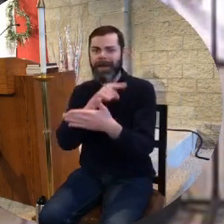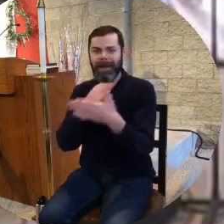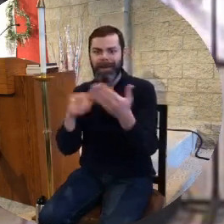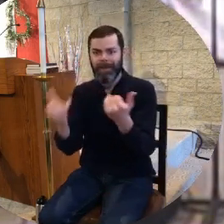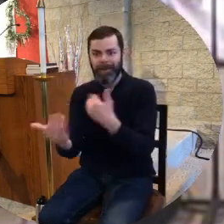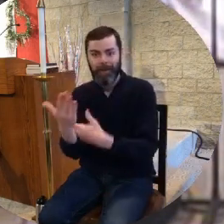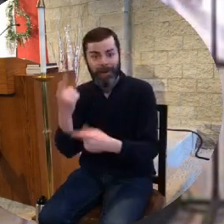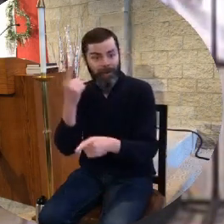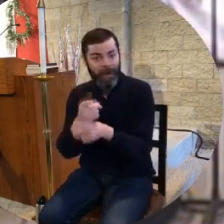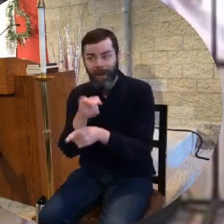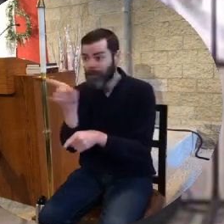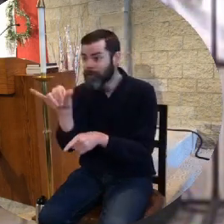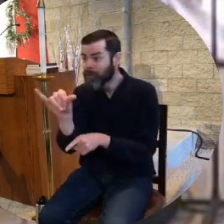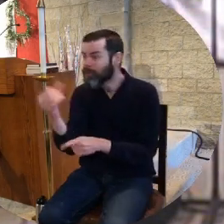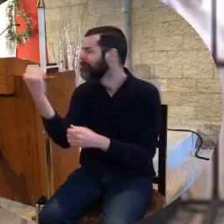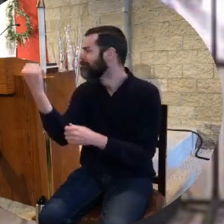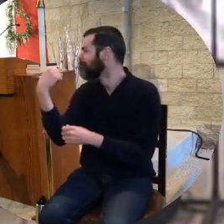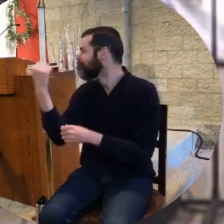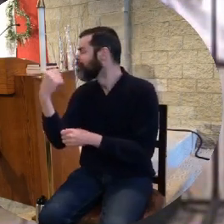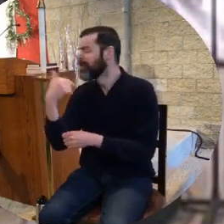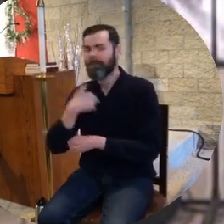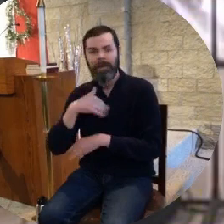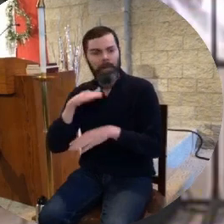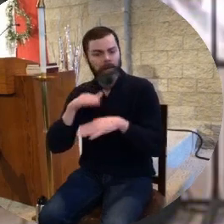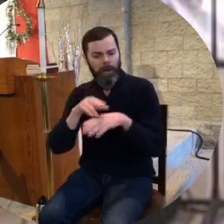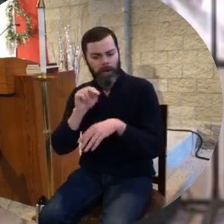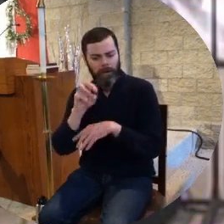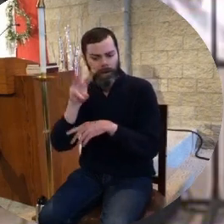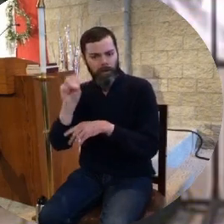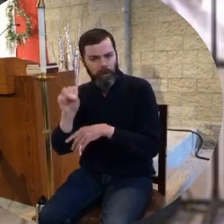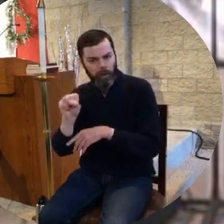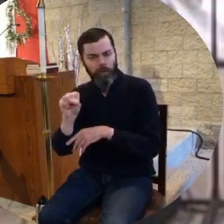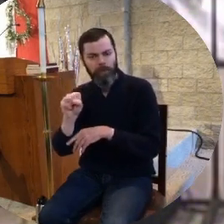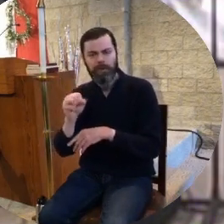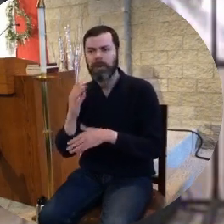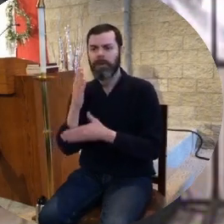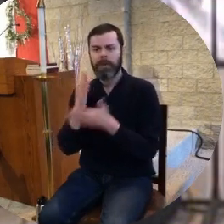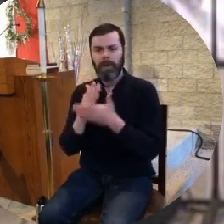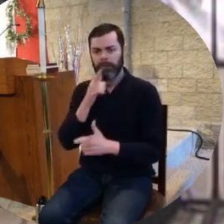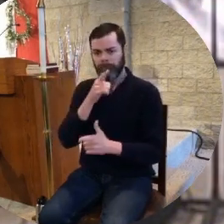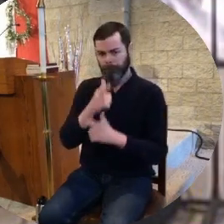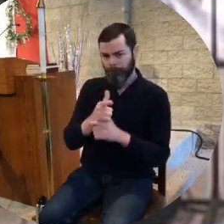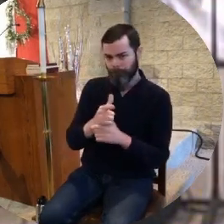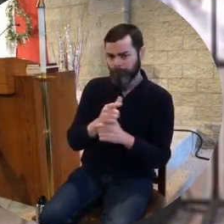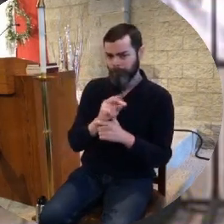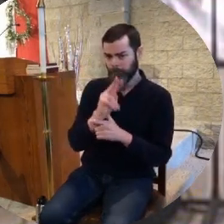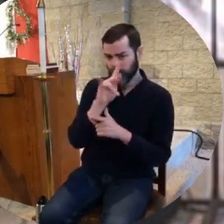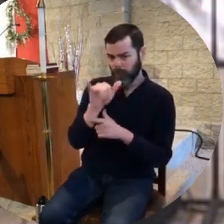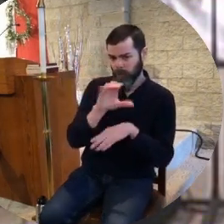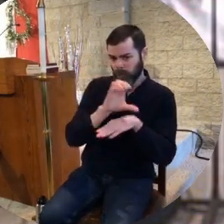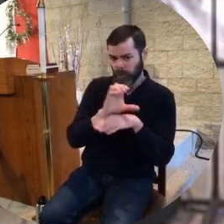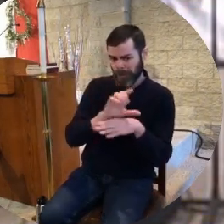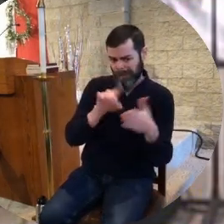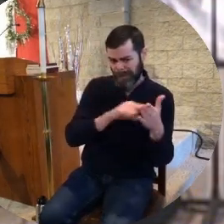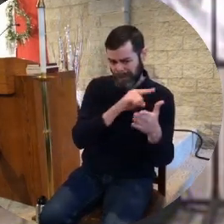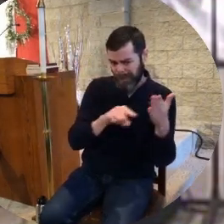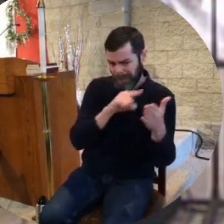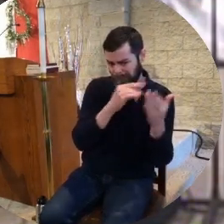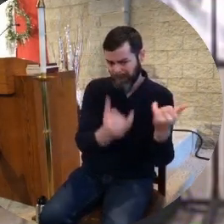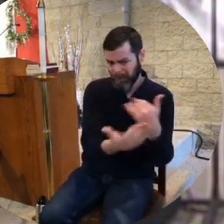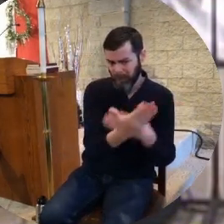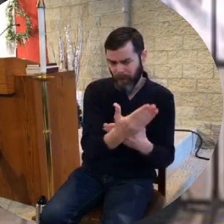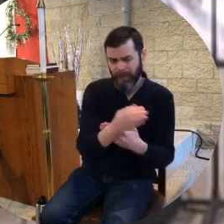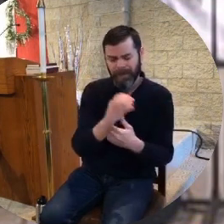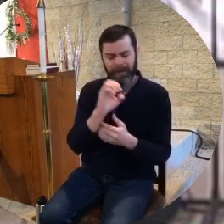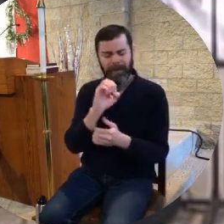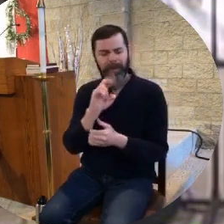you? I was on the news and we had some of our sister Unity churches cancel church this morning. My friend over in Eau Claire